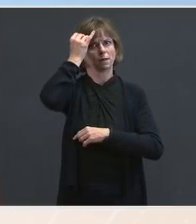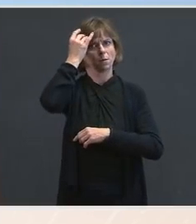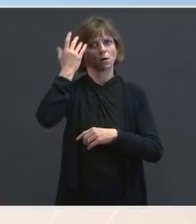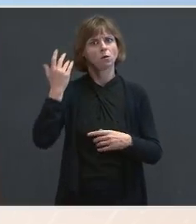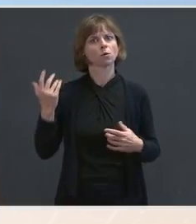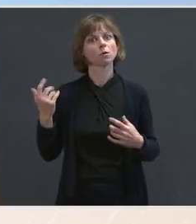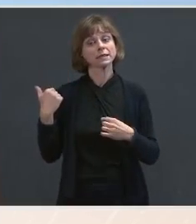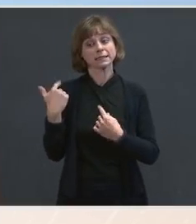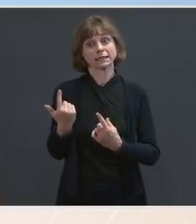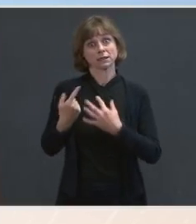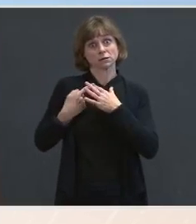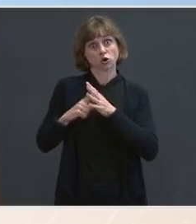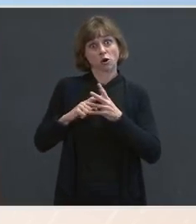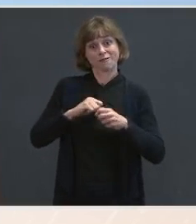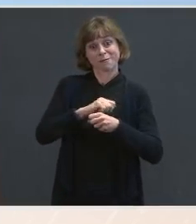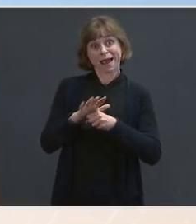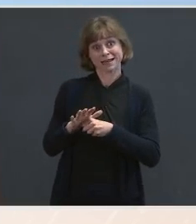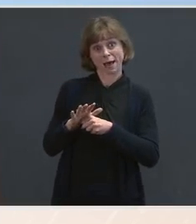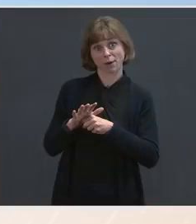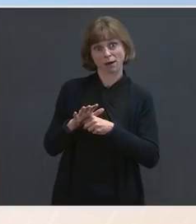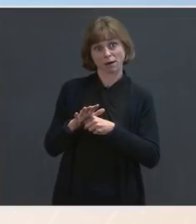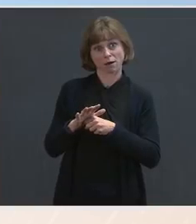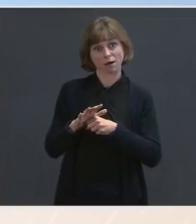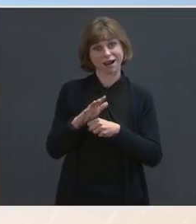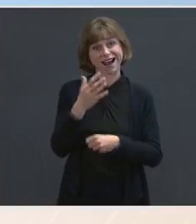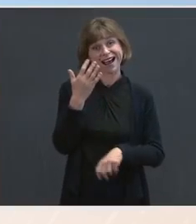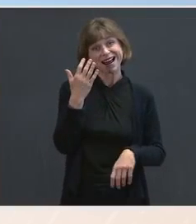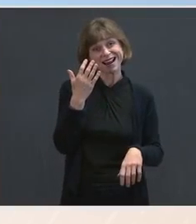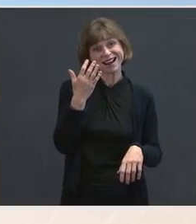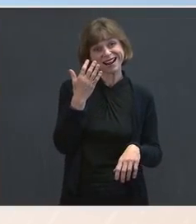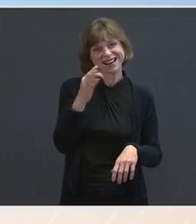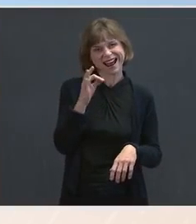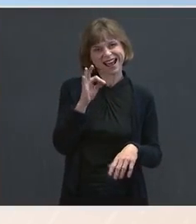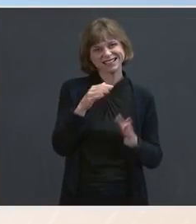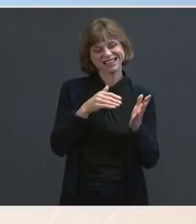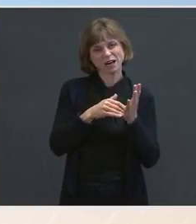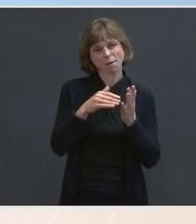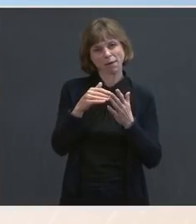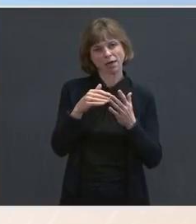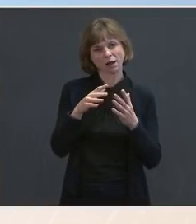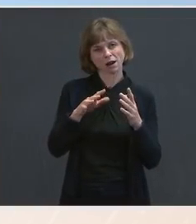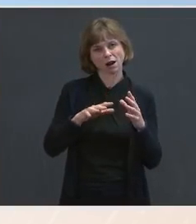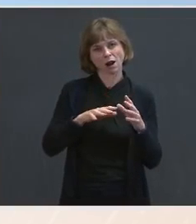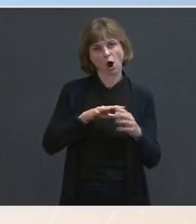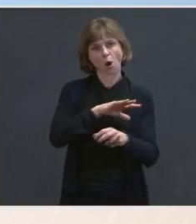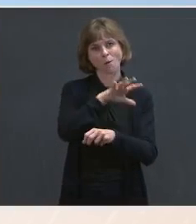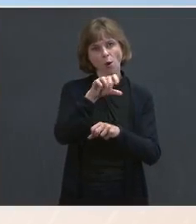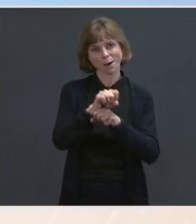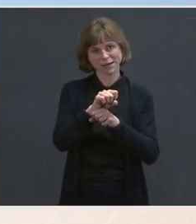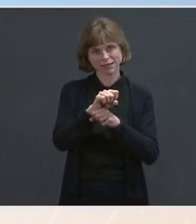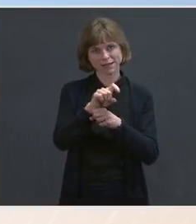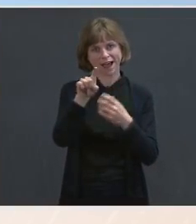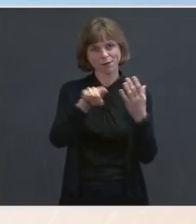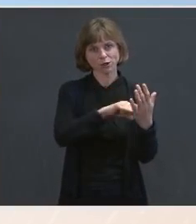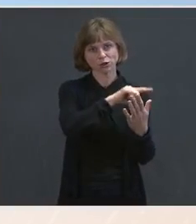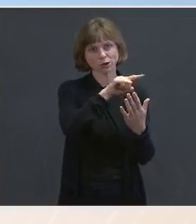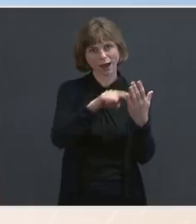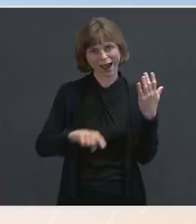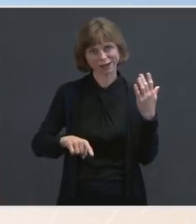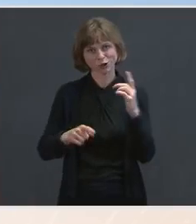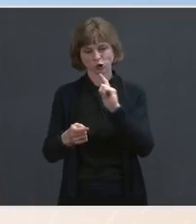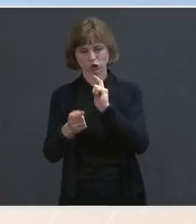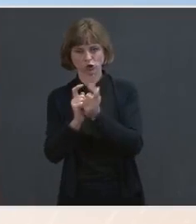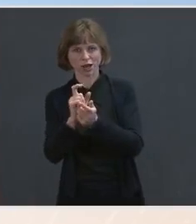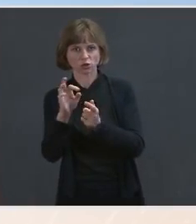the start of the pandemic, 19 million appointments have been changed, canceled, or deferred as a